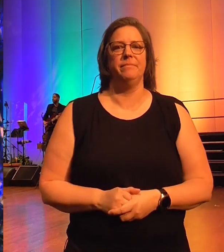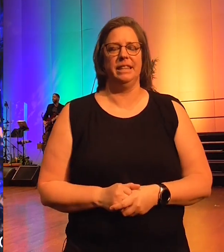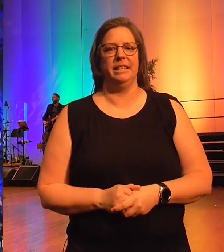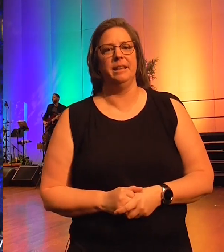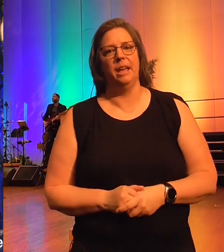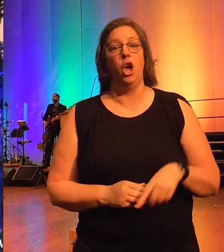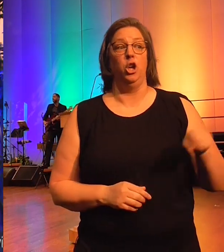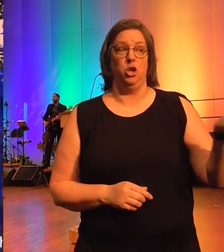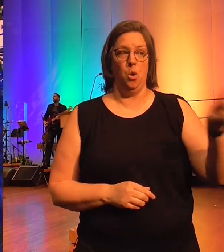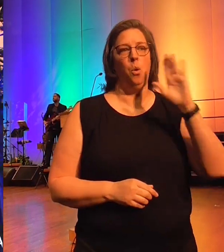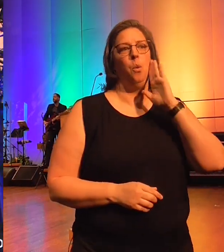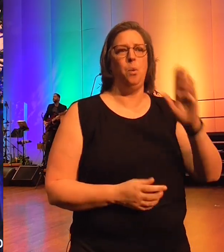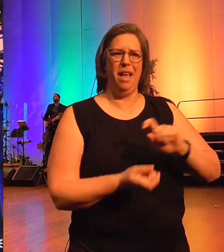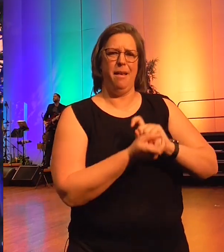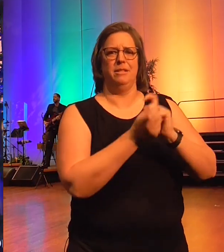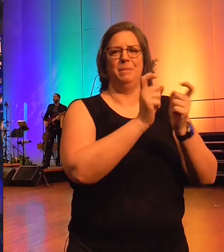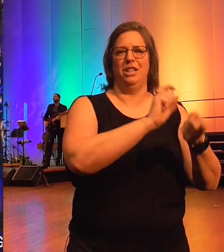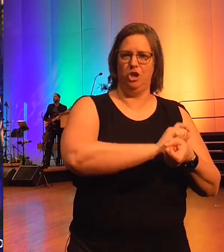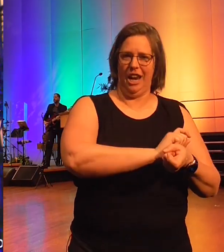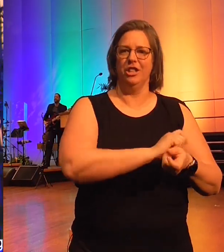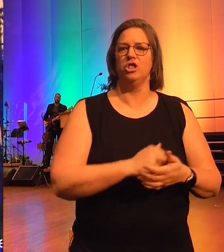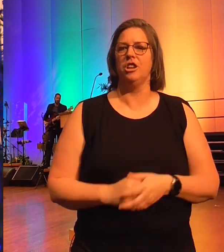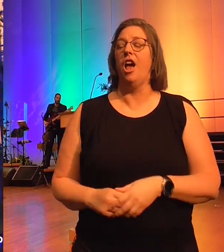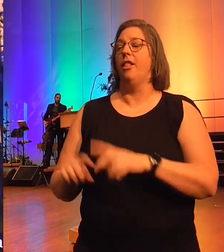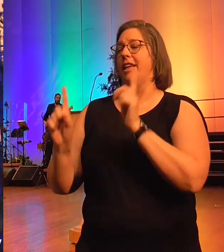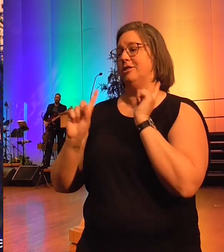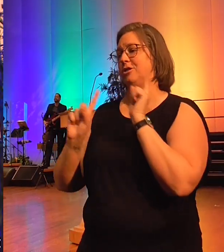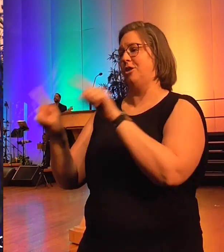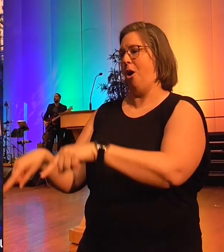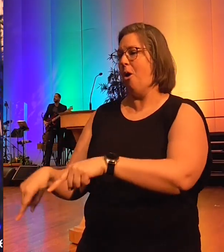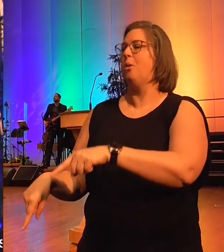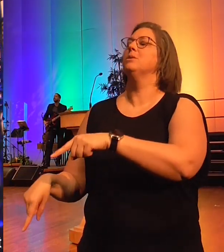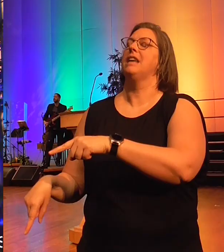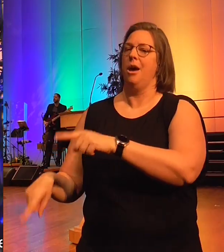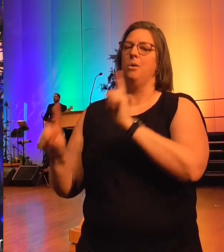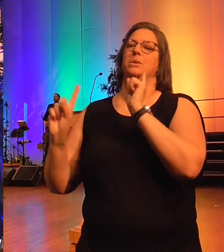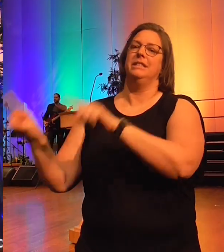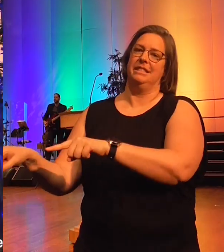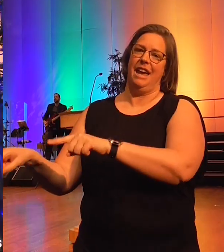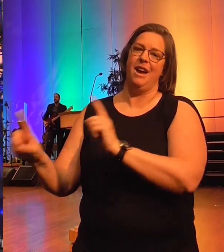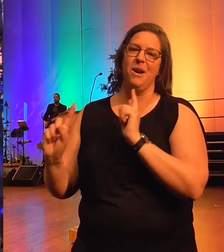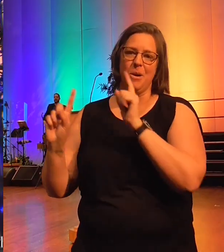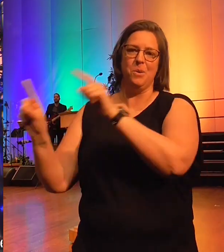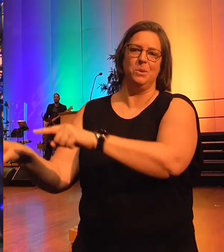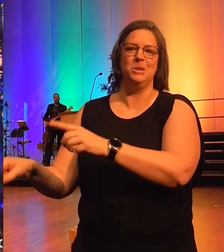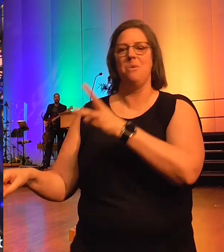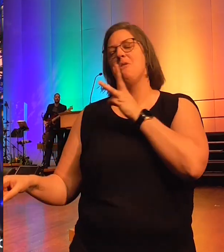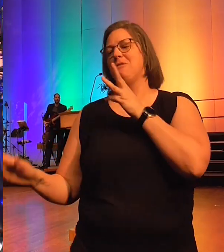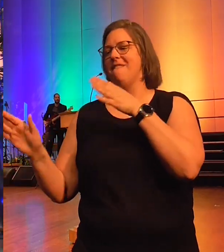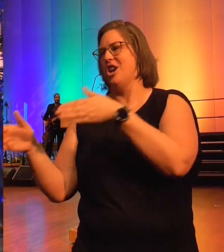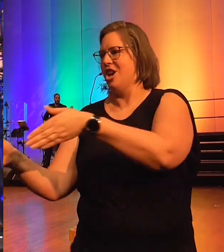You will be changed. And let's go down, down, down